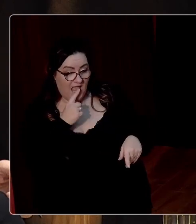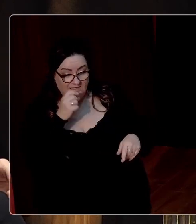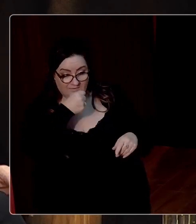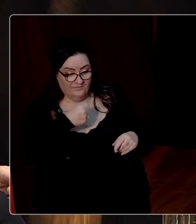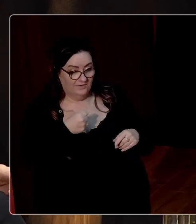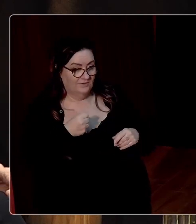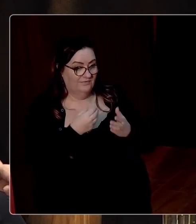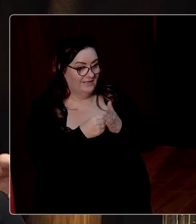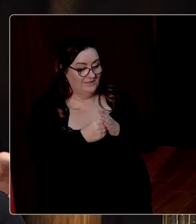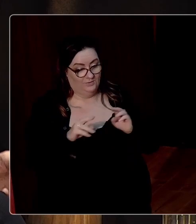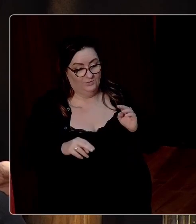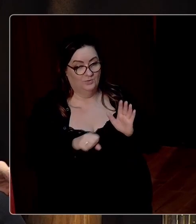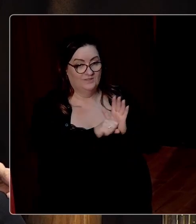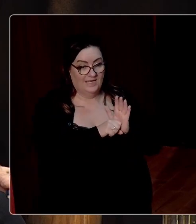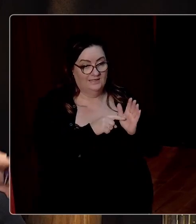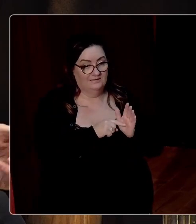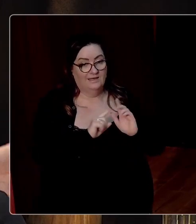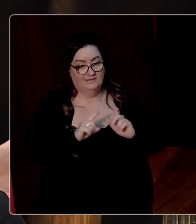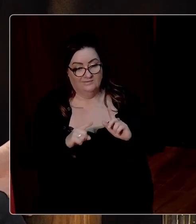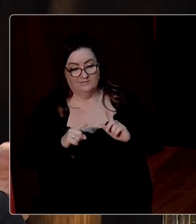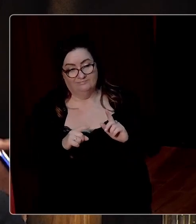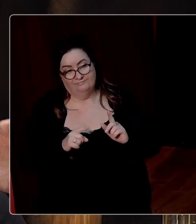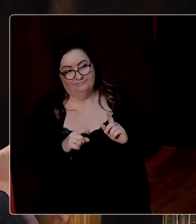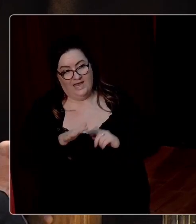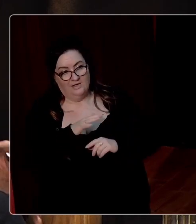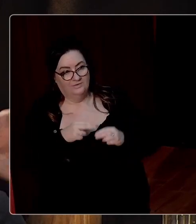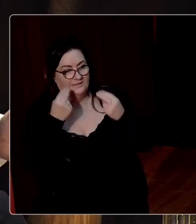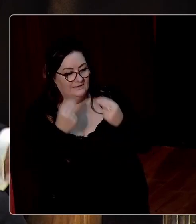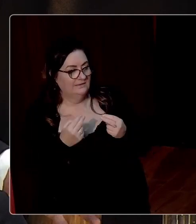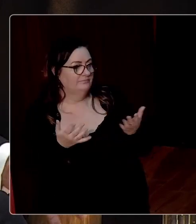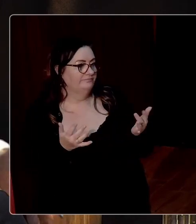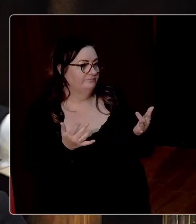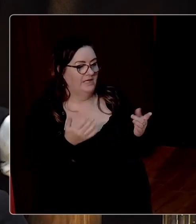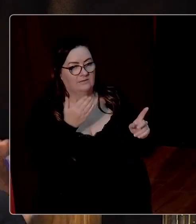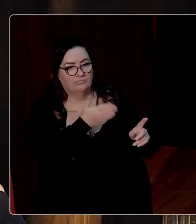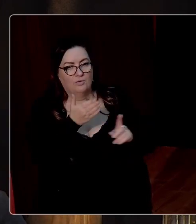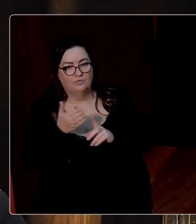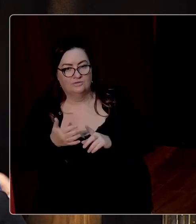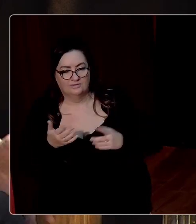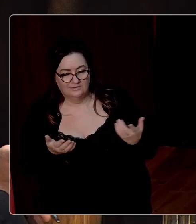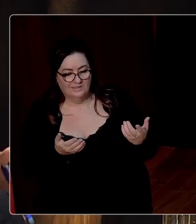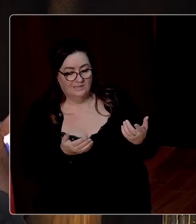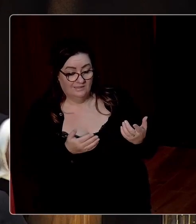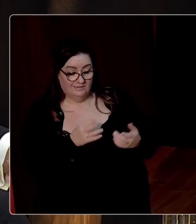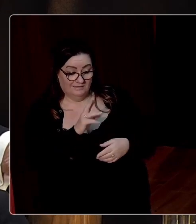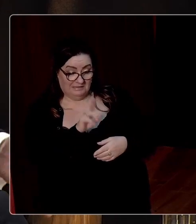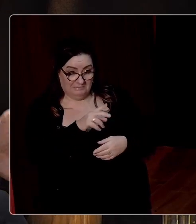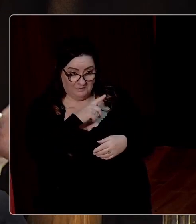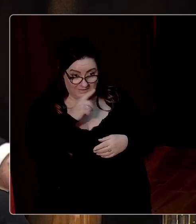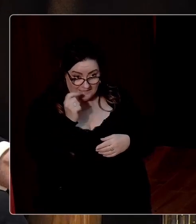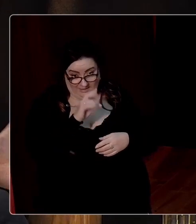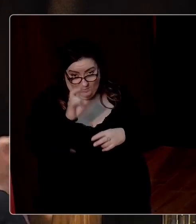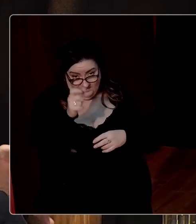financial constraints on the new state and the many areas that were in need of fair approaches to them, could it be say that